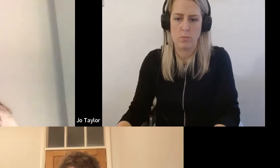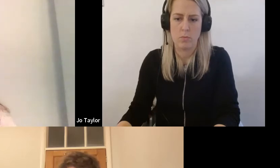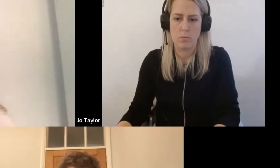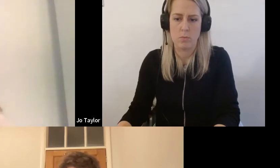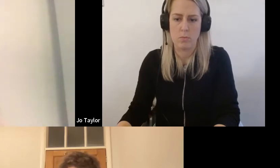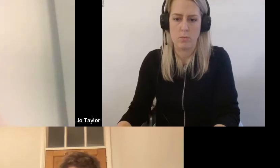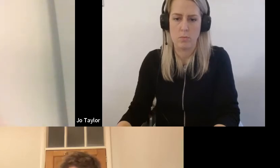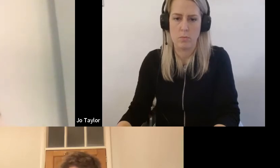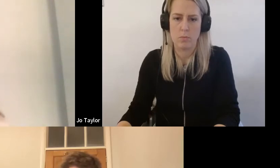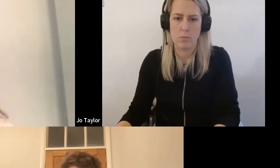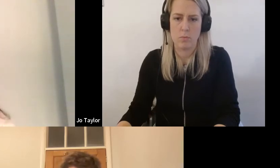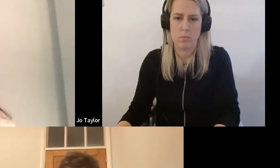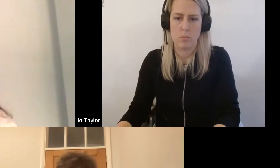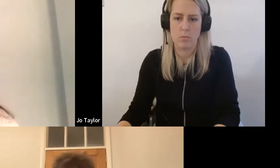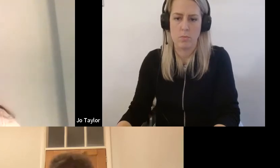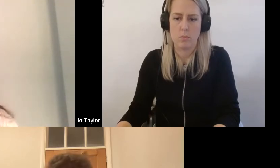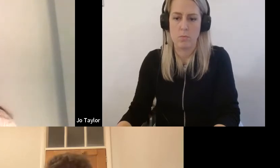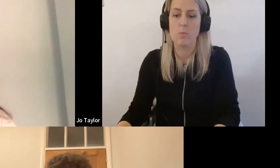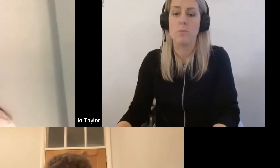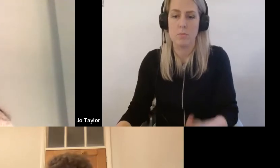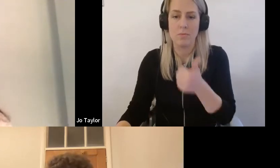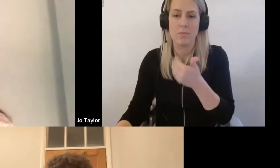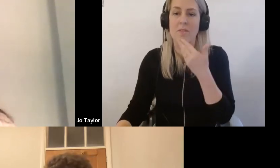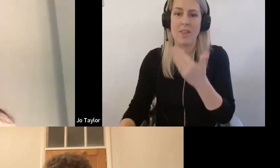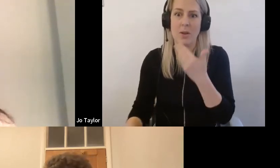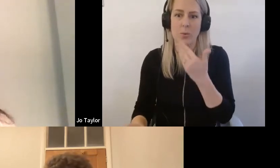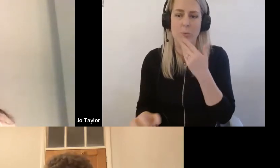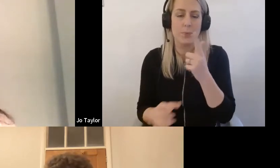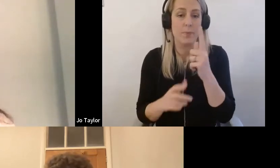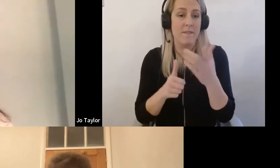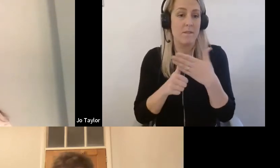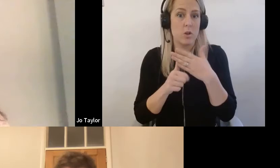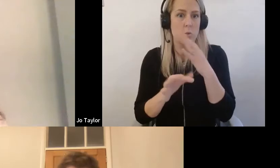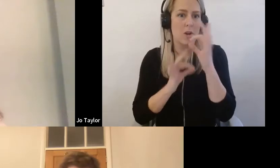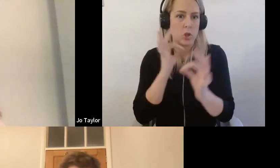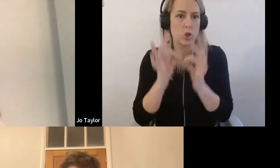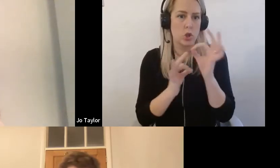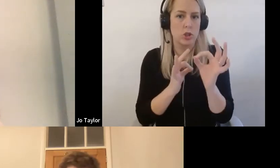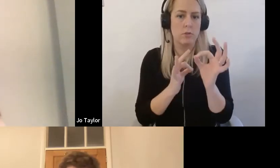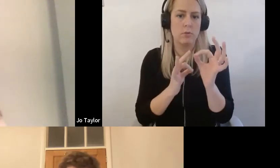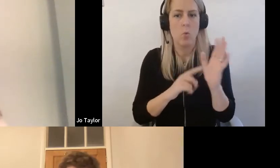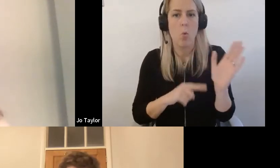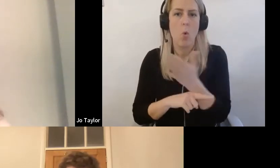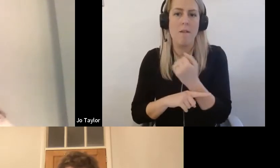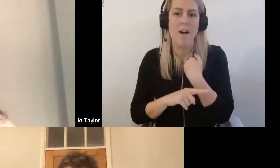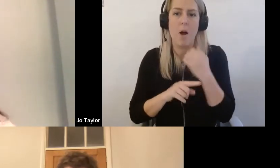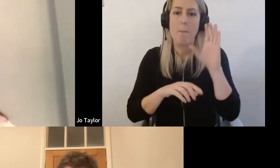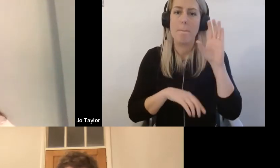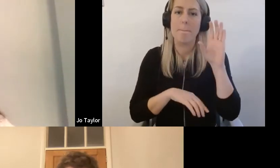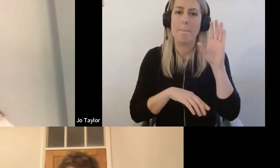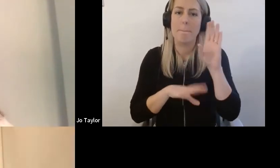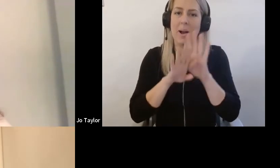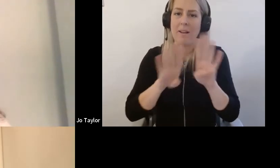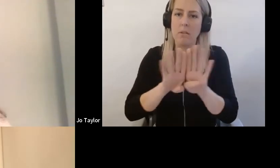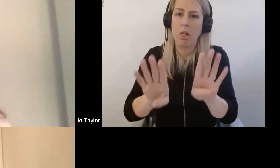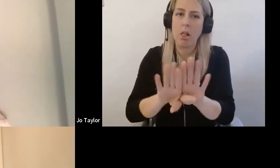Thanks, Kate. So our first question to all of our panelists, and our panelists can now turn on all of their cameras so that we